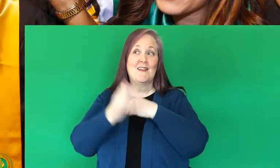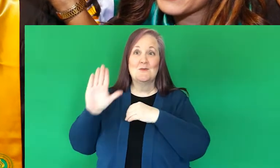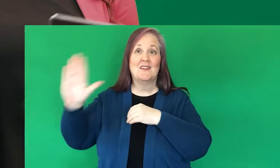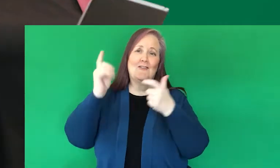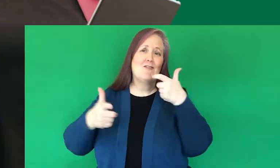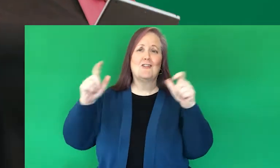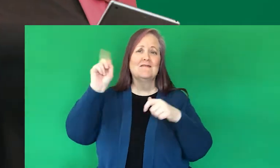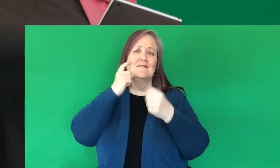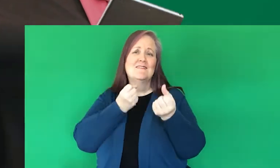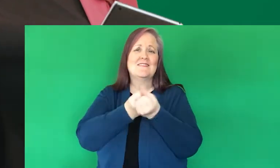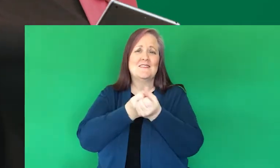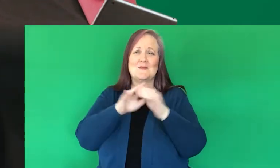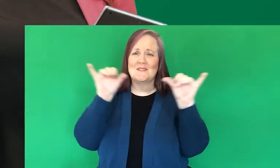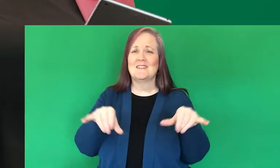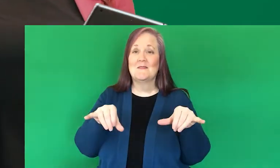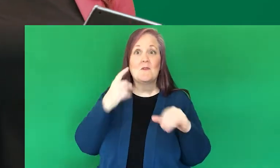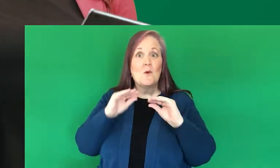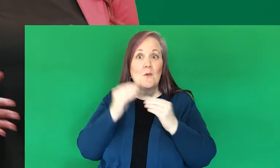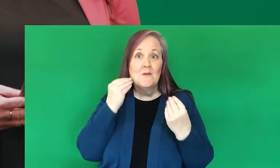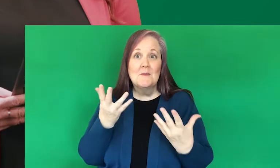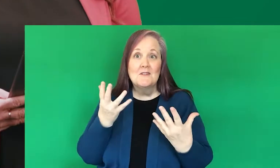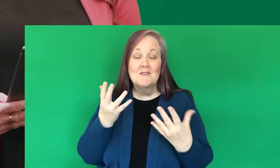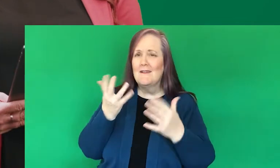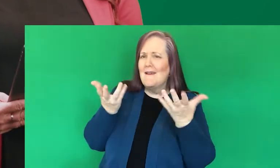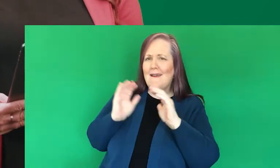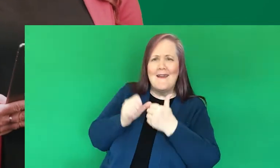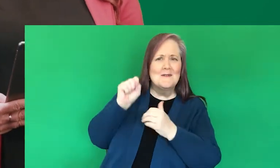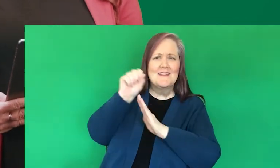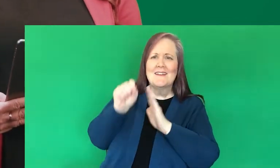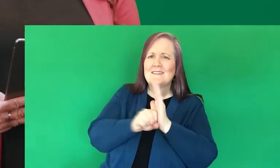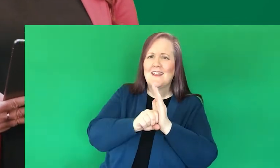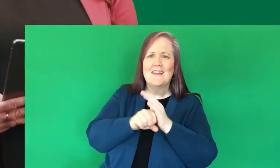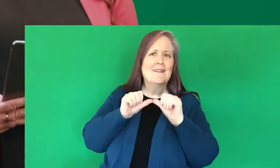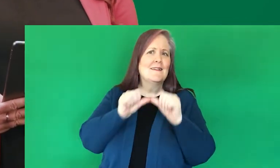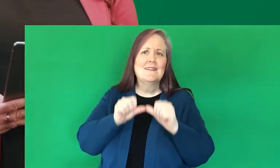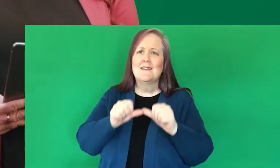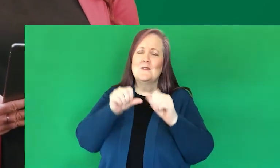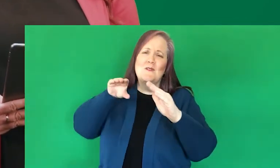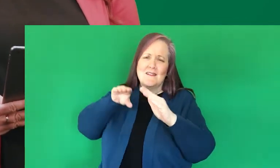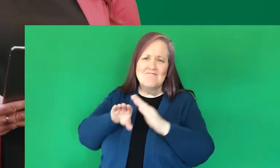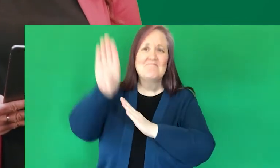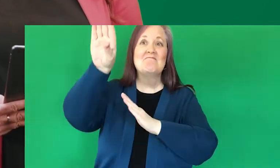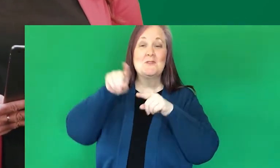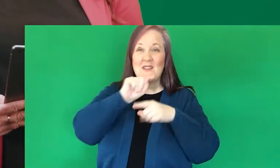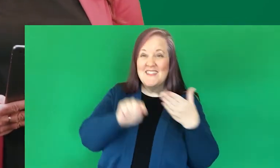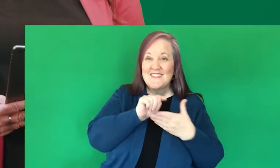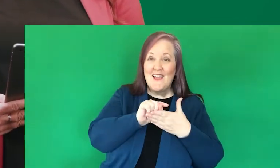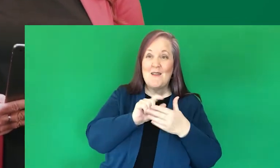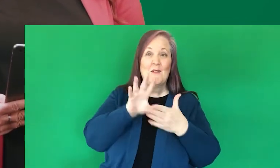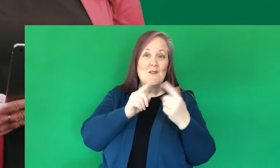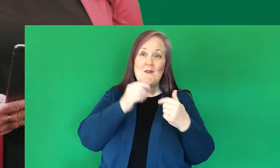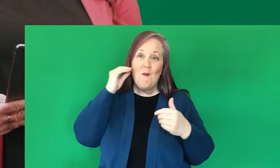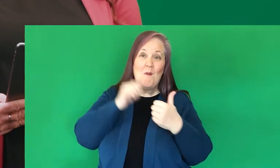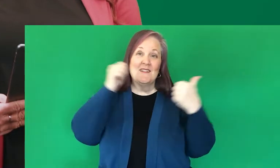the nation's largest public school system. For more information on how Sacramento State is continuing to rise through this